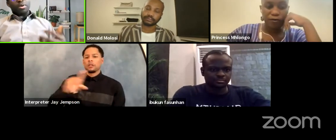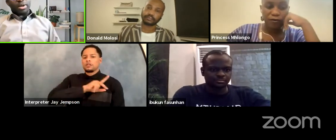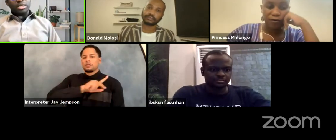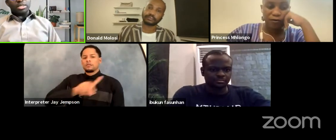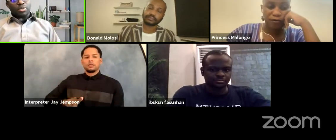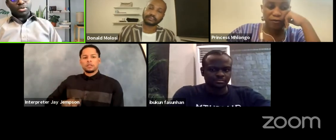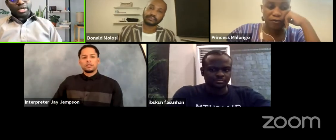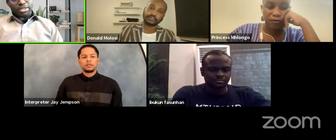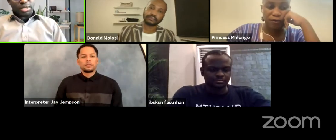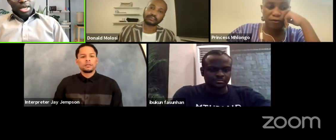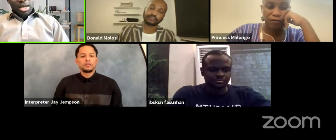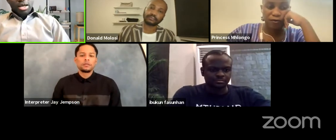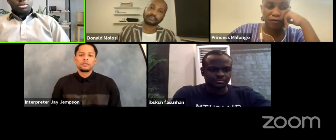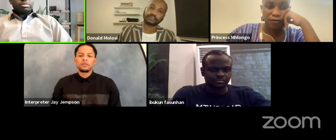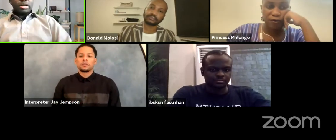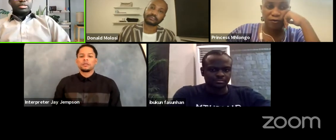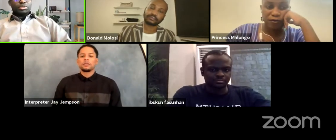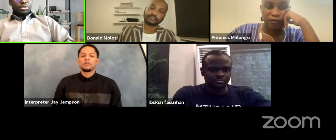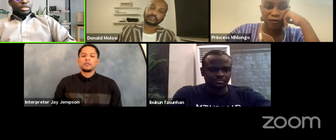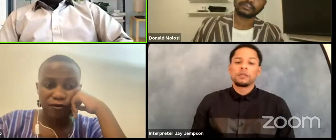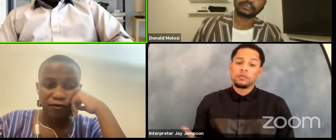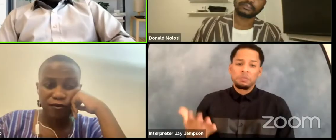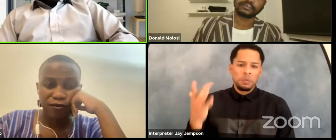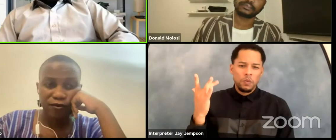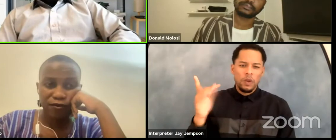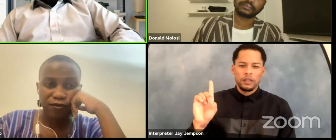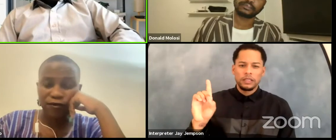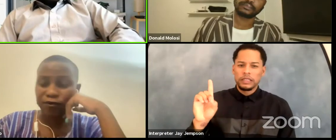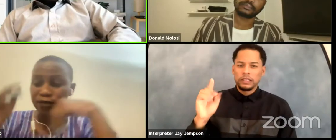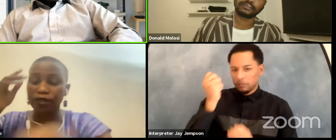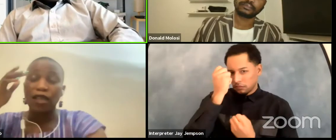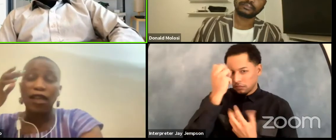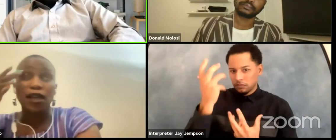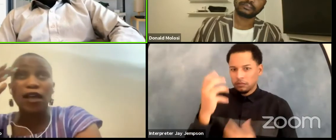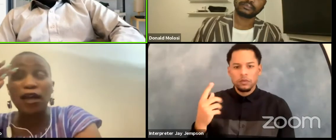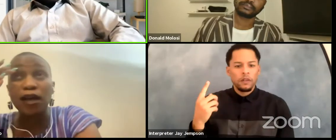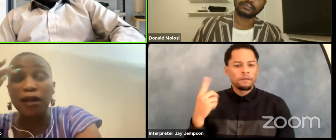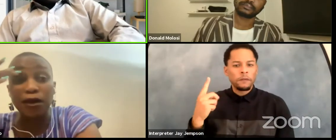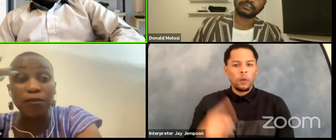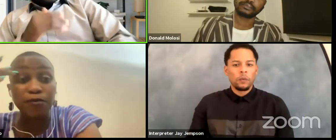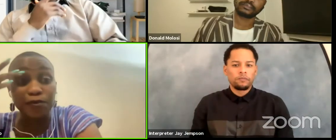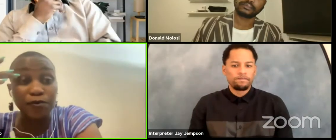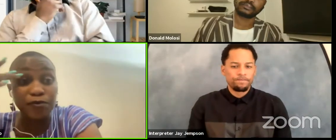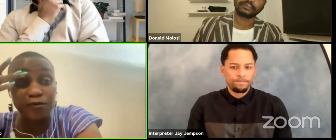on why decolonize dramaturgy. Over to you, Princess.